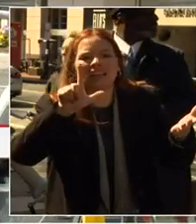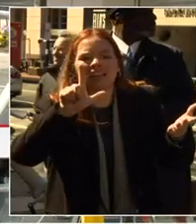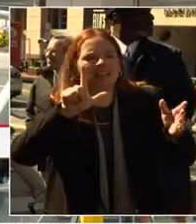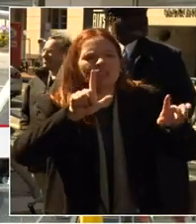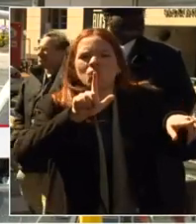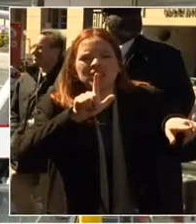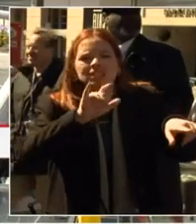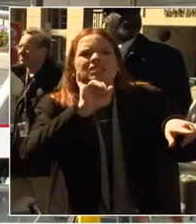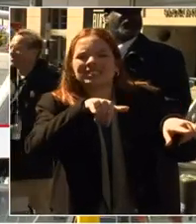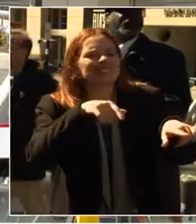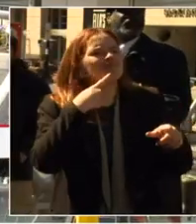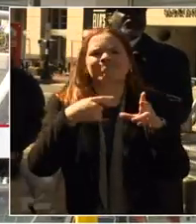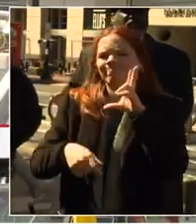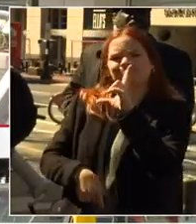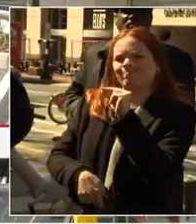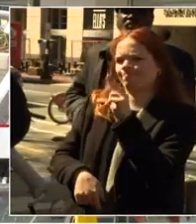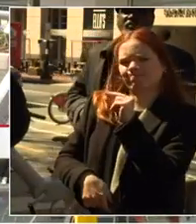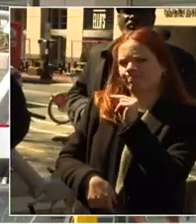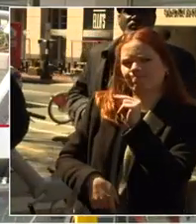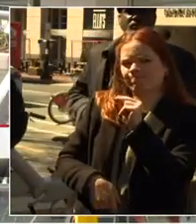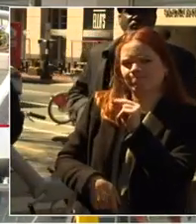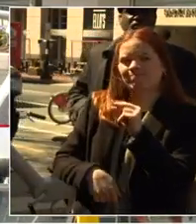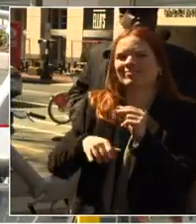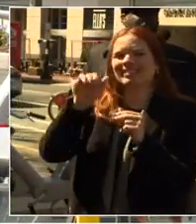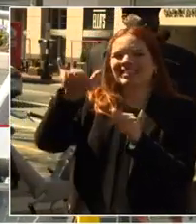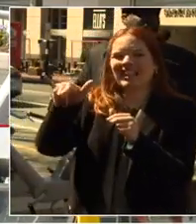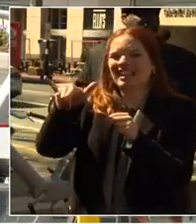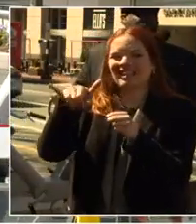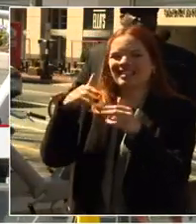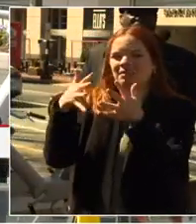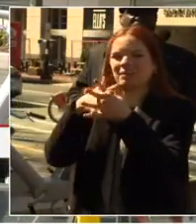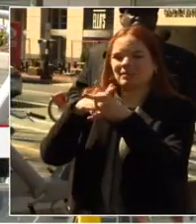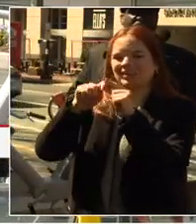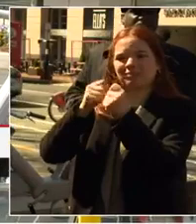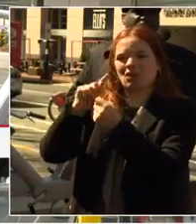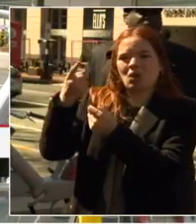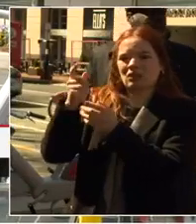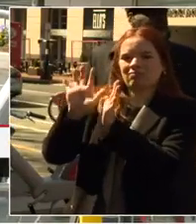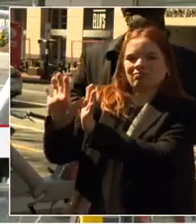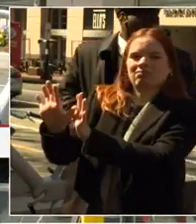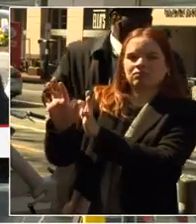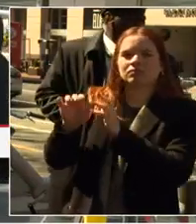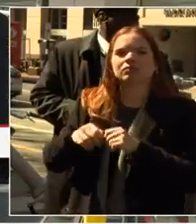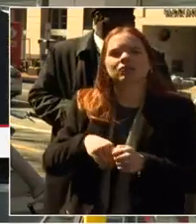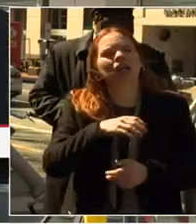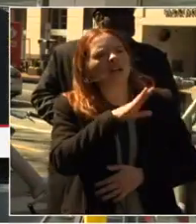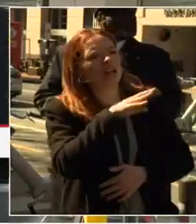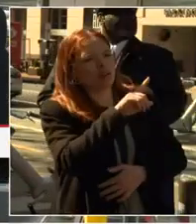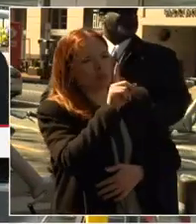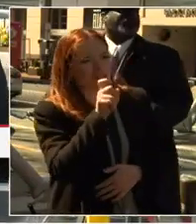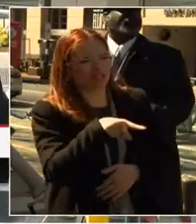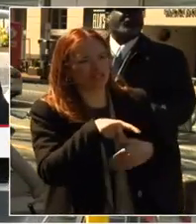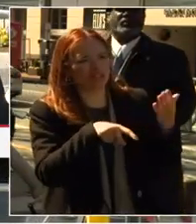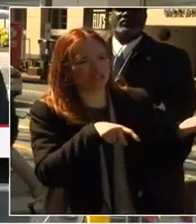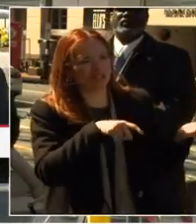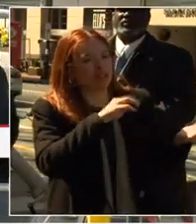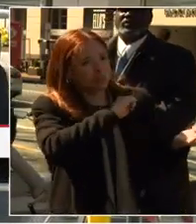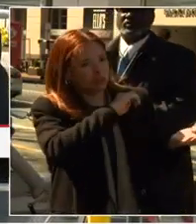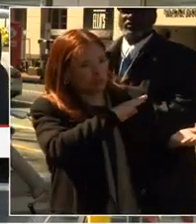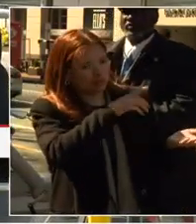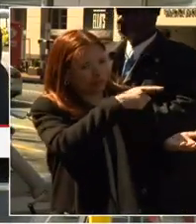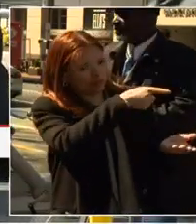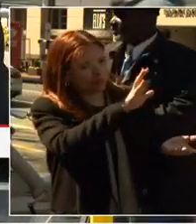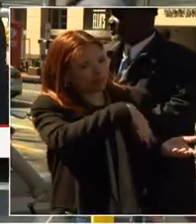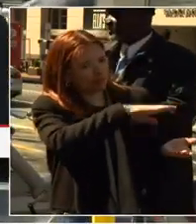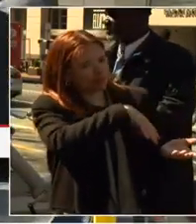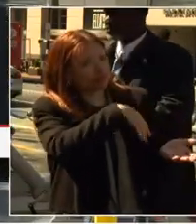to them, to the commanders. Last question. Yep. Mayor, you've had what you call a high standard